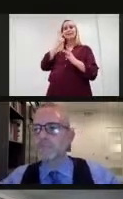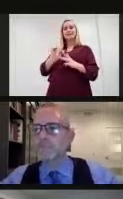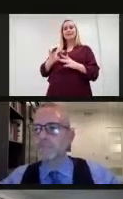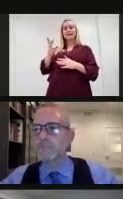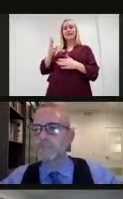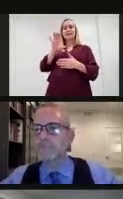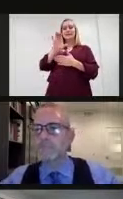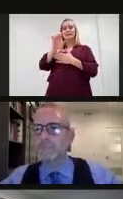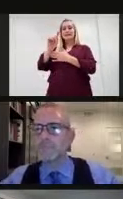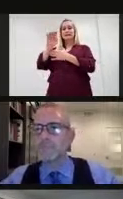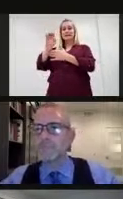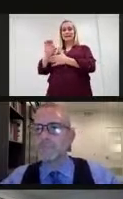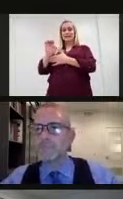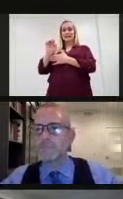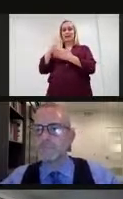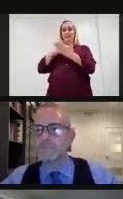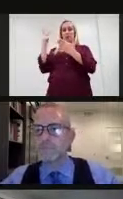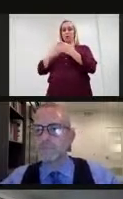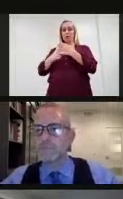almost like